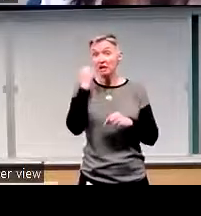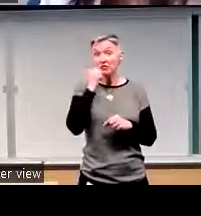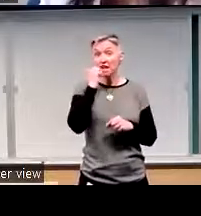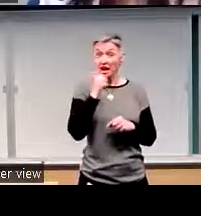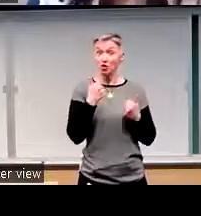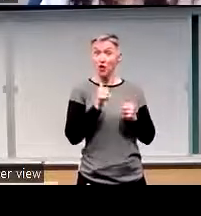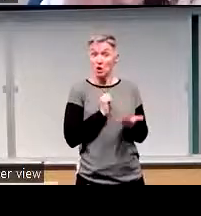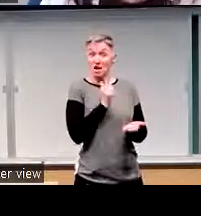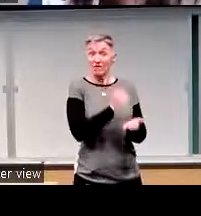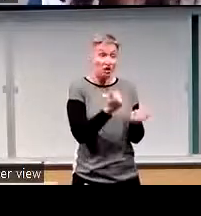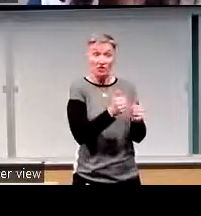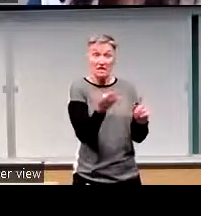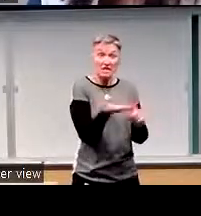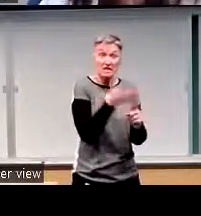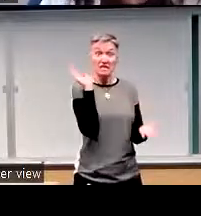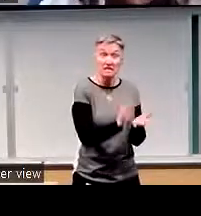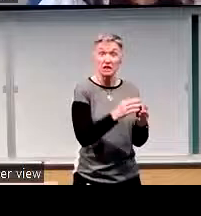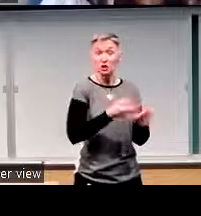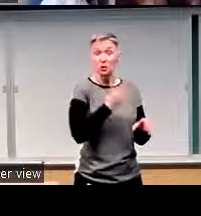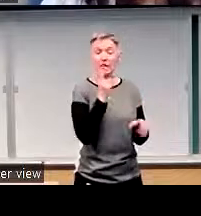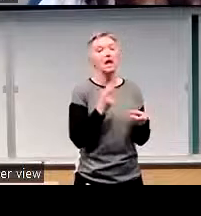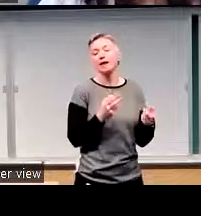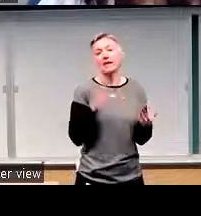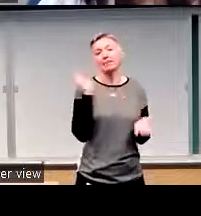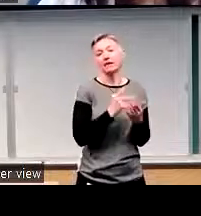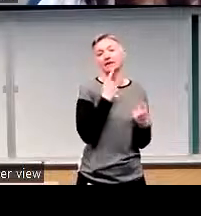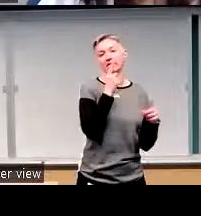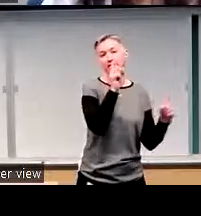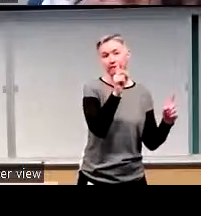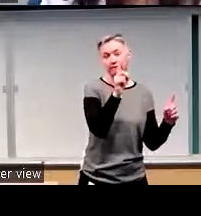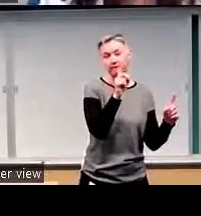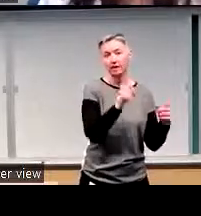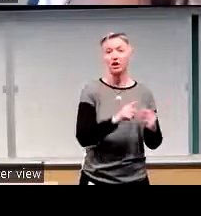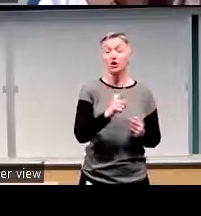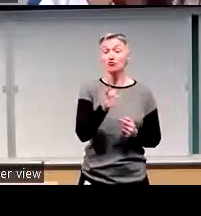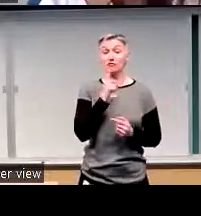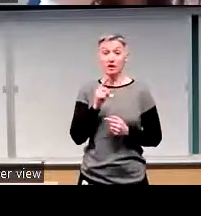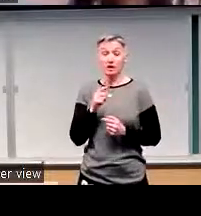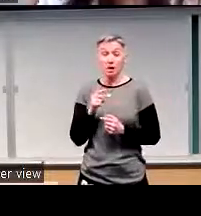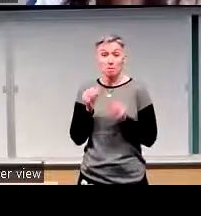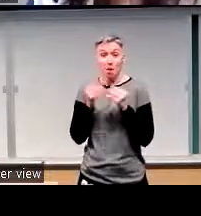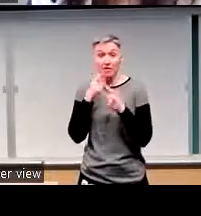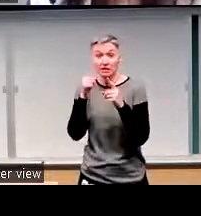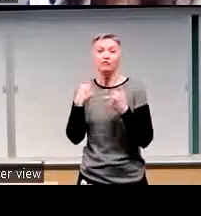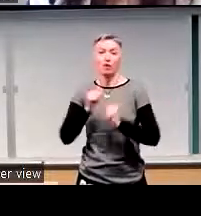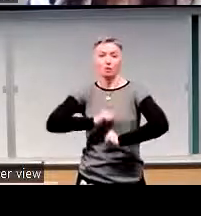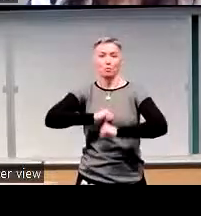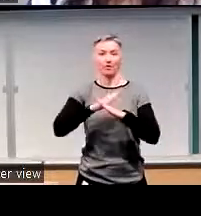effective for improving population health than preventing the public health hazard to begin